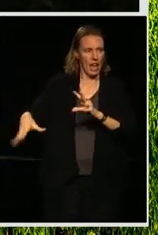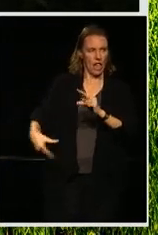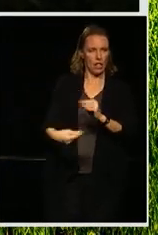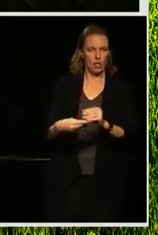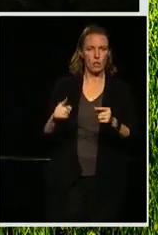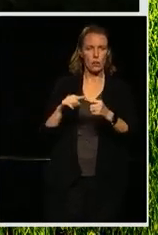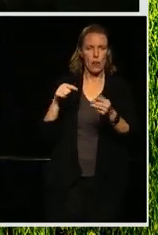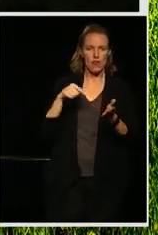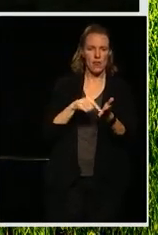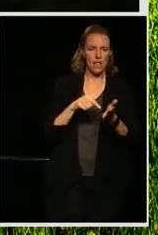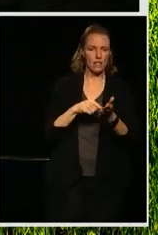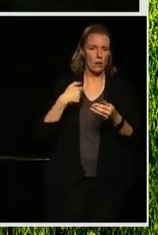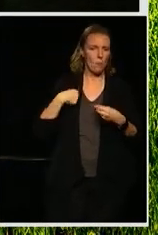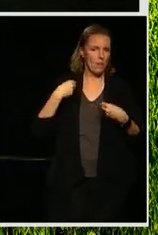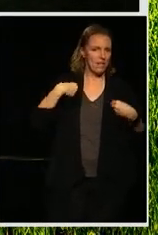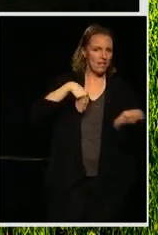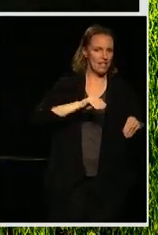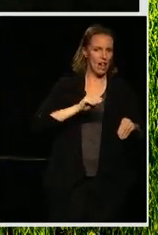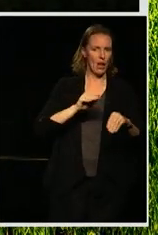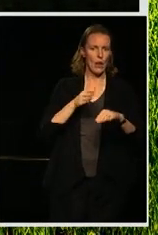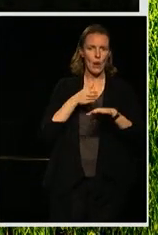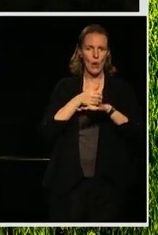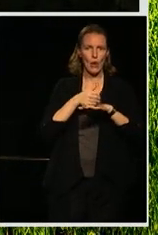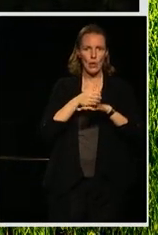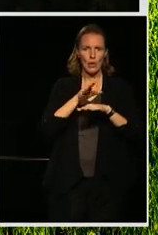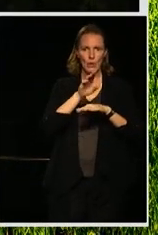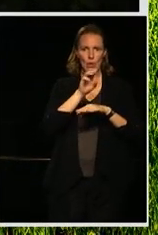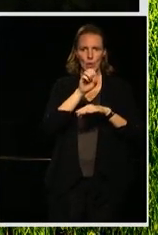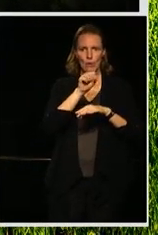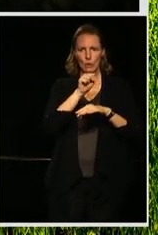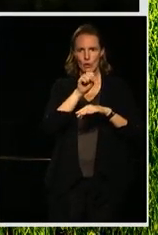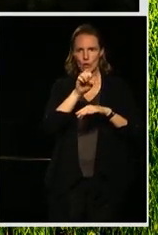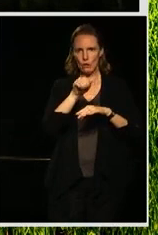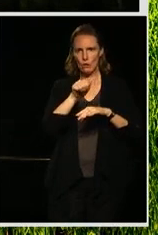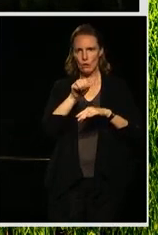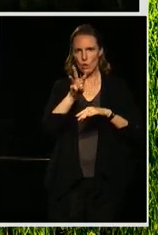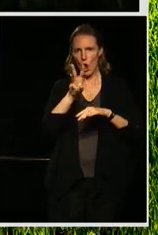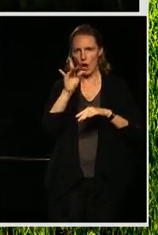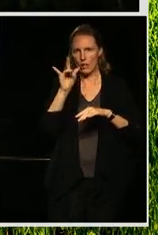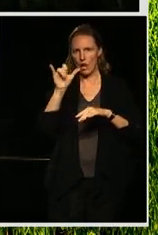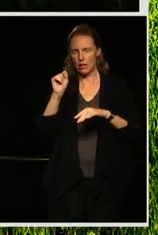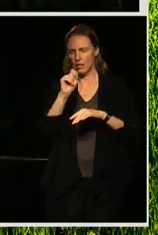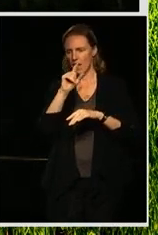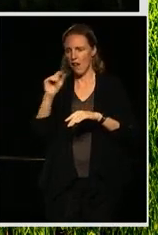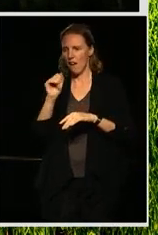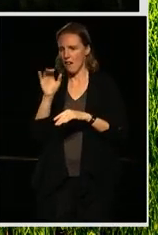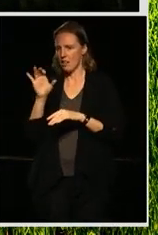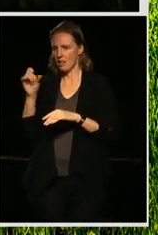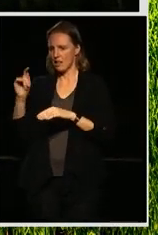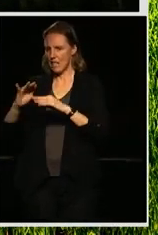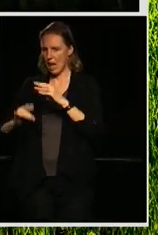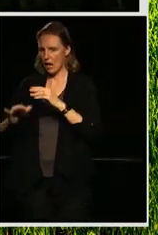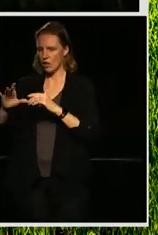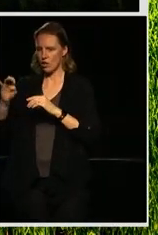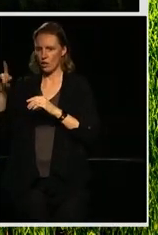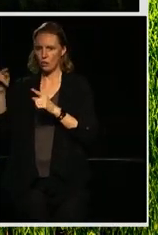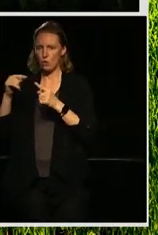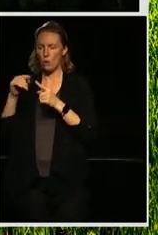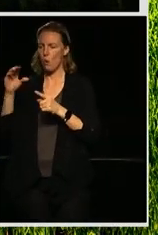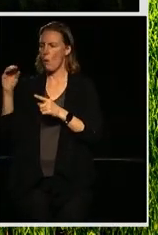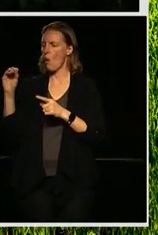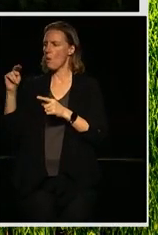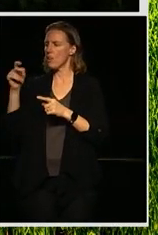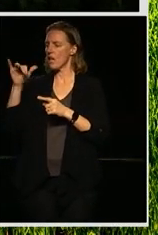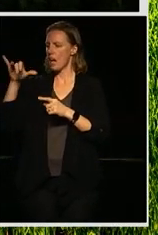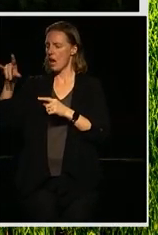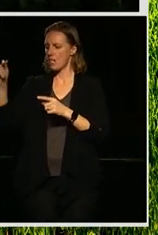this, we sell our sawdust and our sand dust to an Oneonta, New York company that makes every